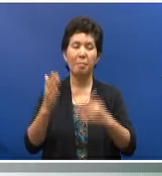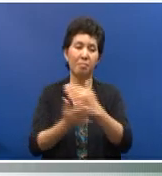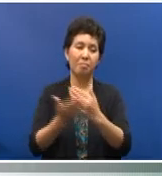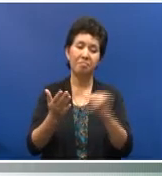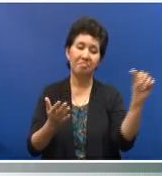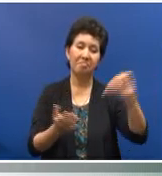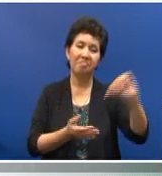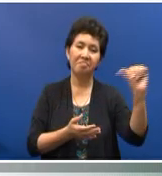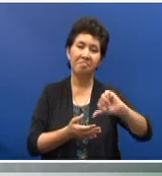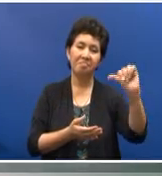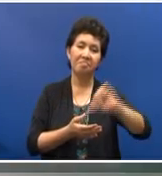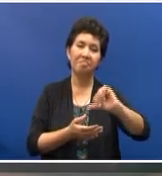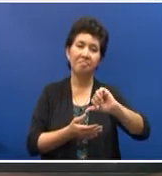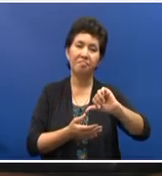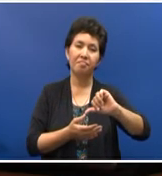may fail.